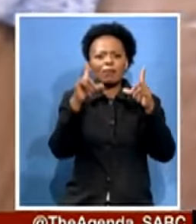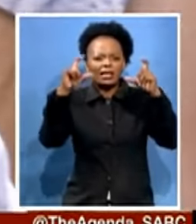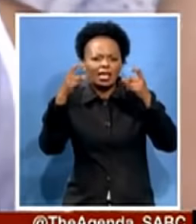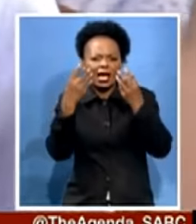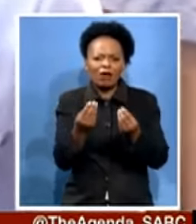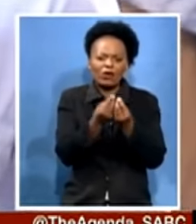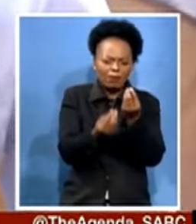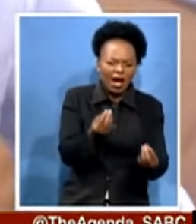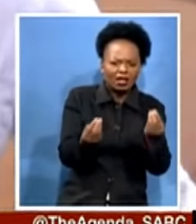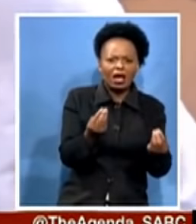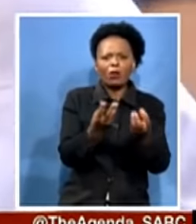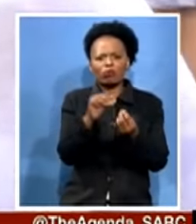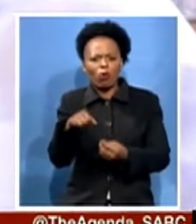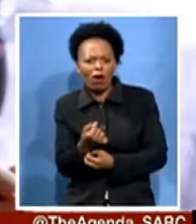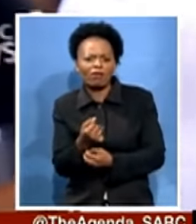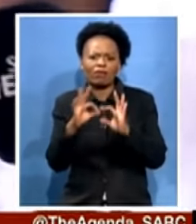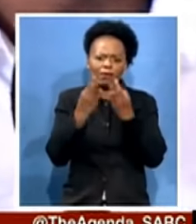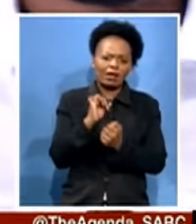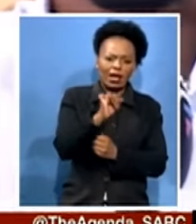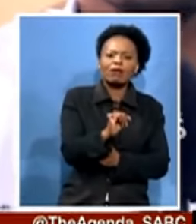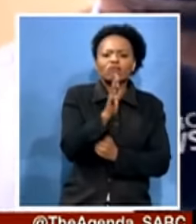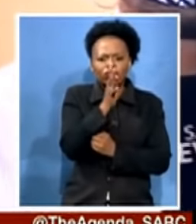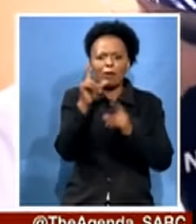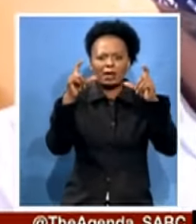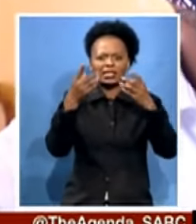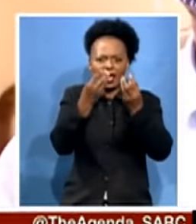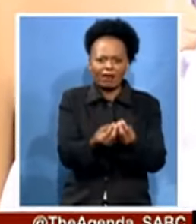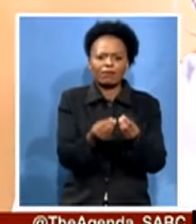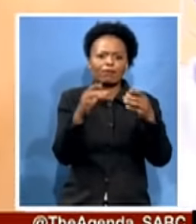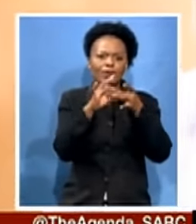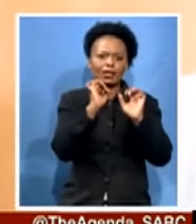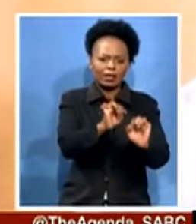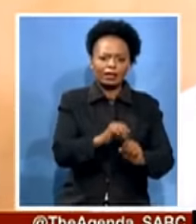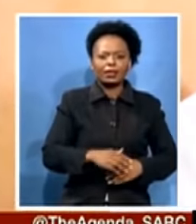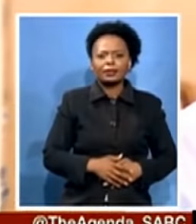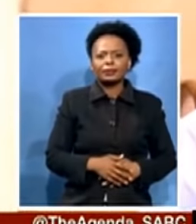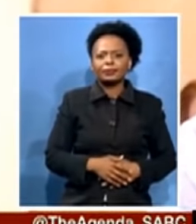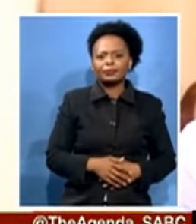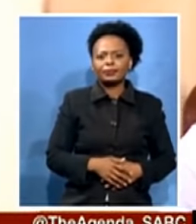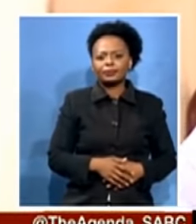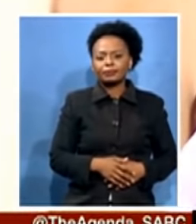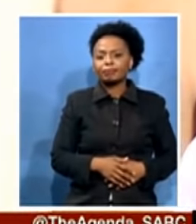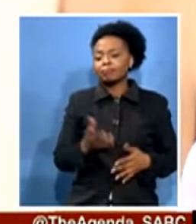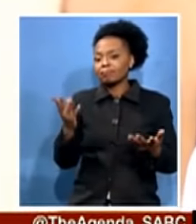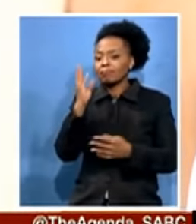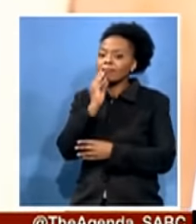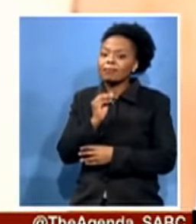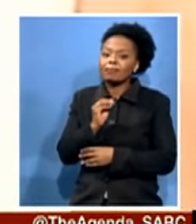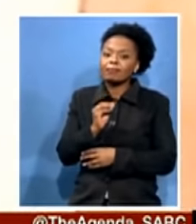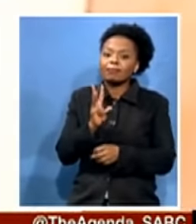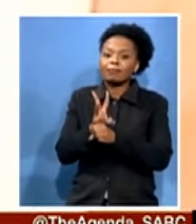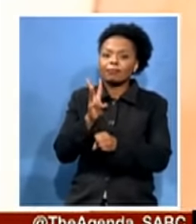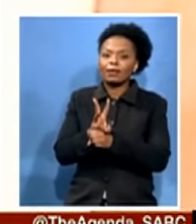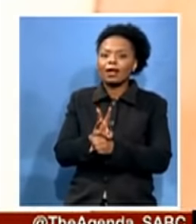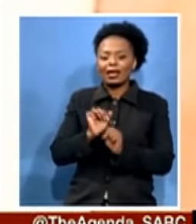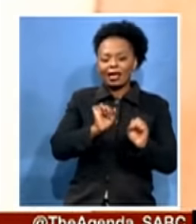nazo. So, well, Blaine, there you have it. That was the granny of Lindani Myeni. Well, telling us this,